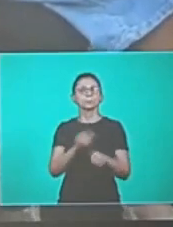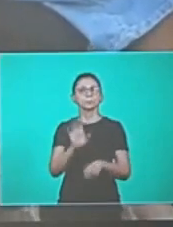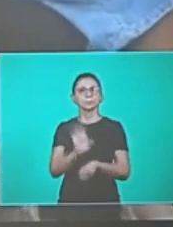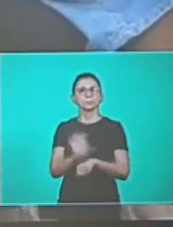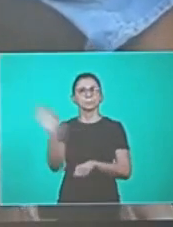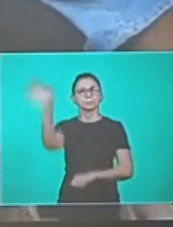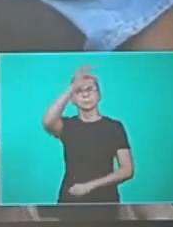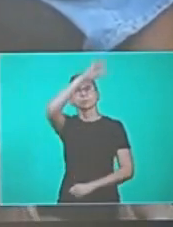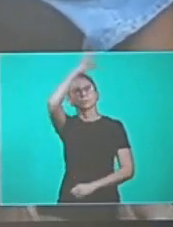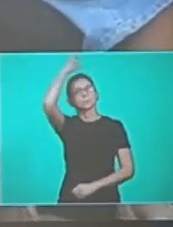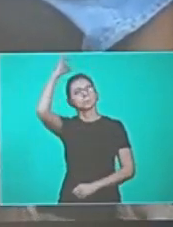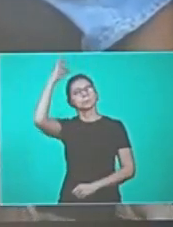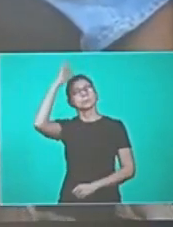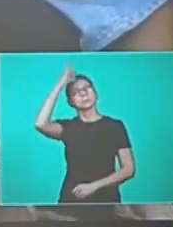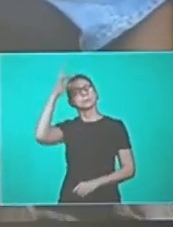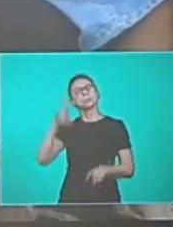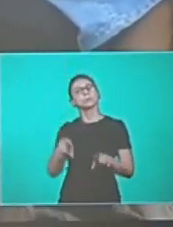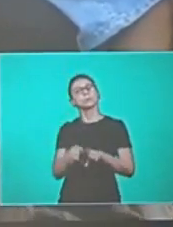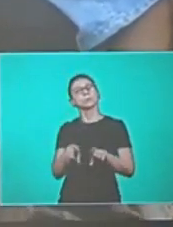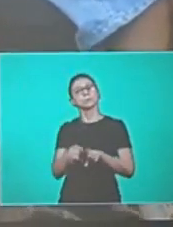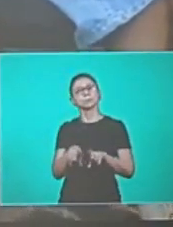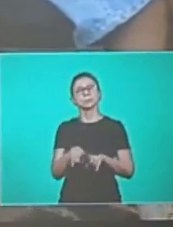in the Espírito Santo State.